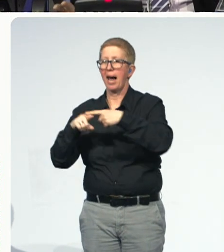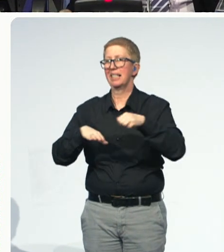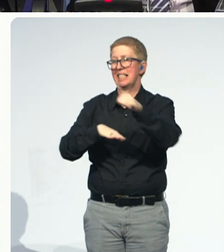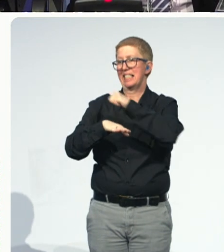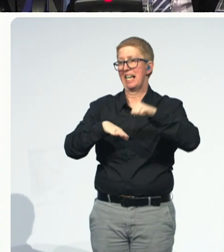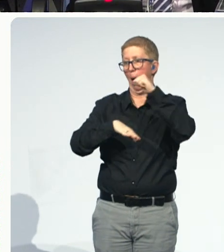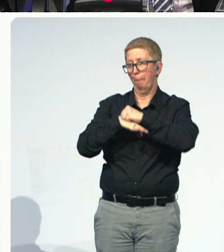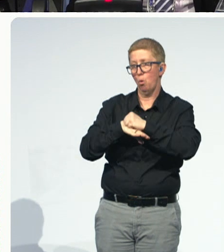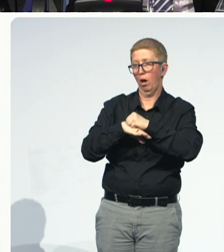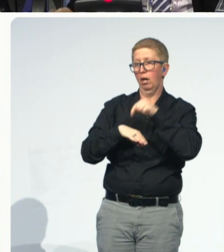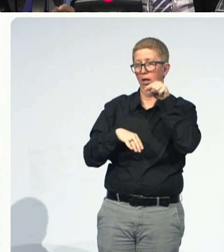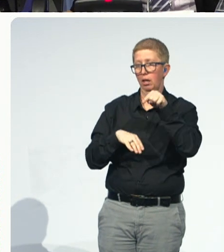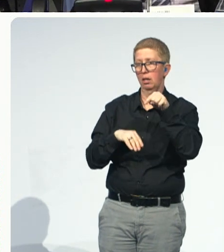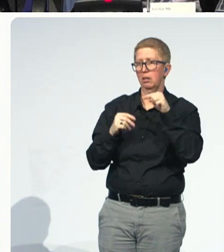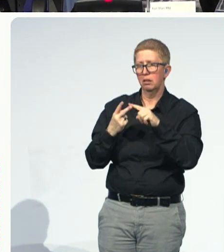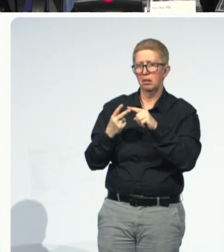Sorry, it's not working.